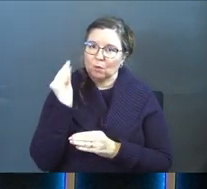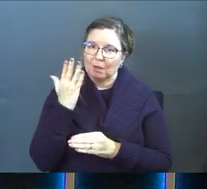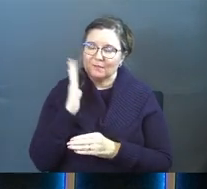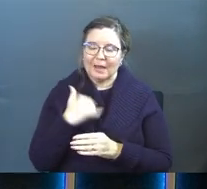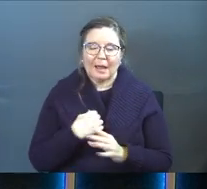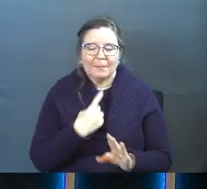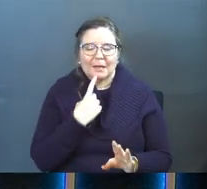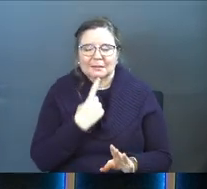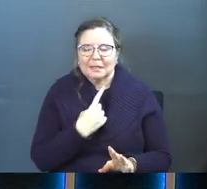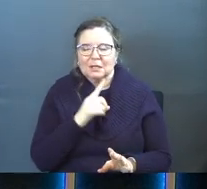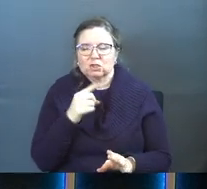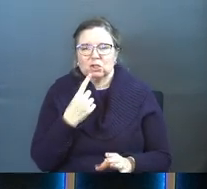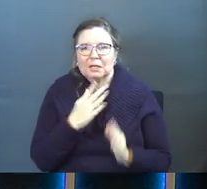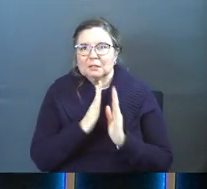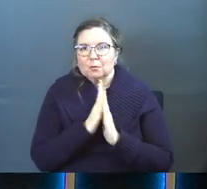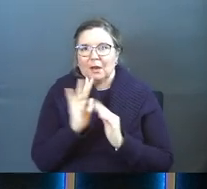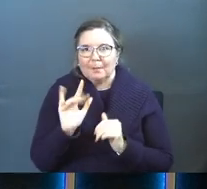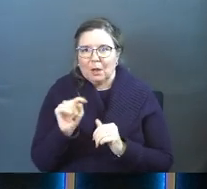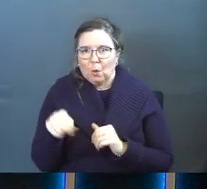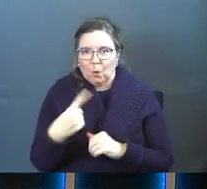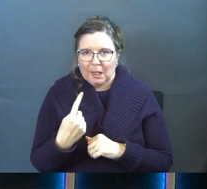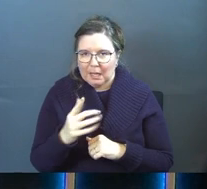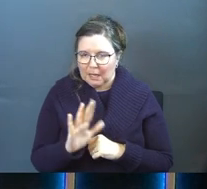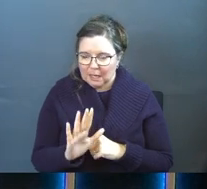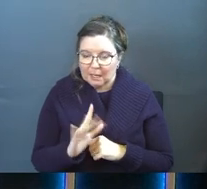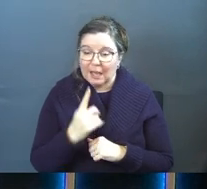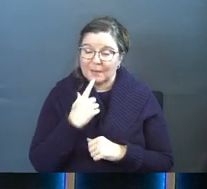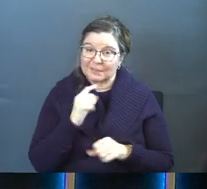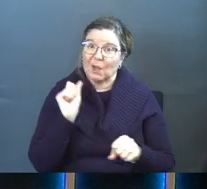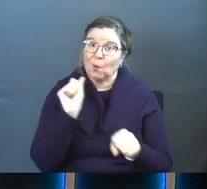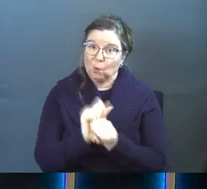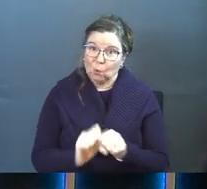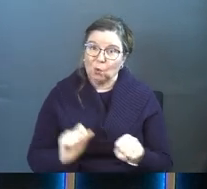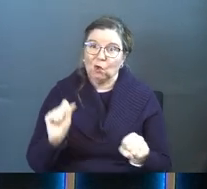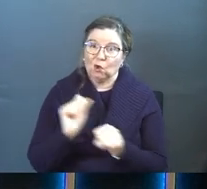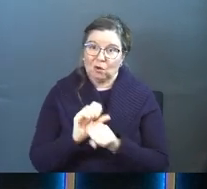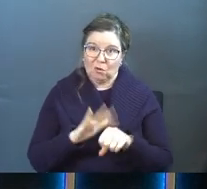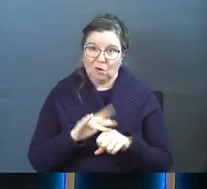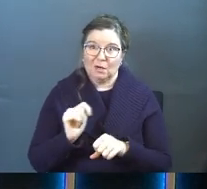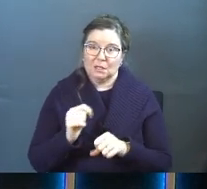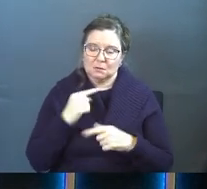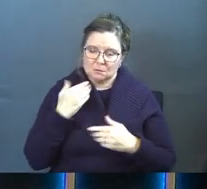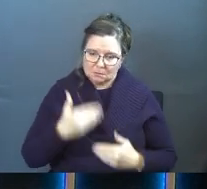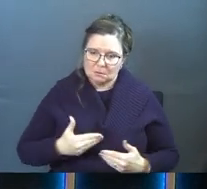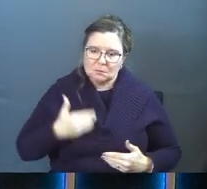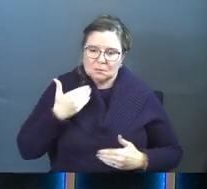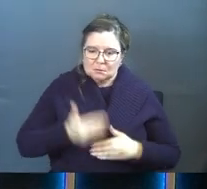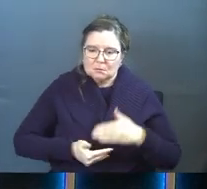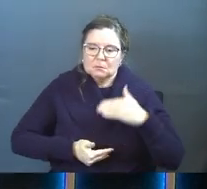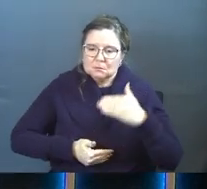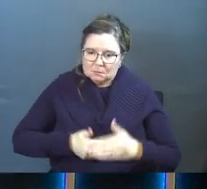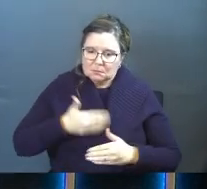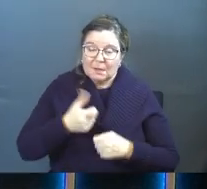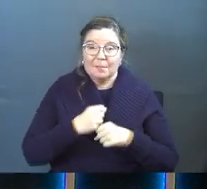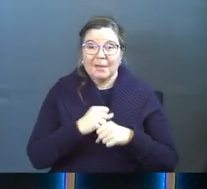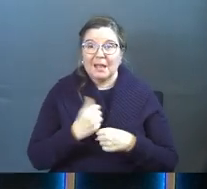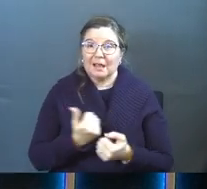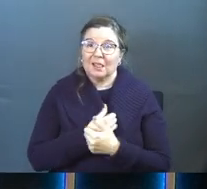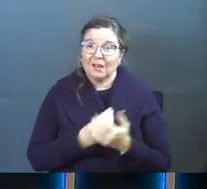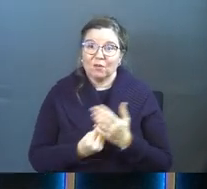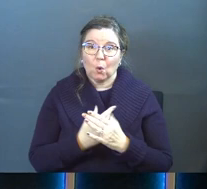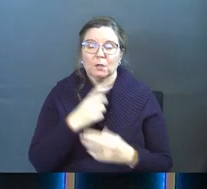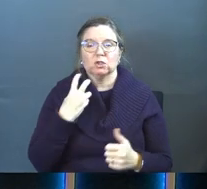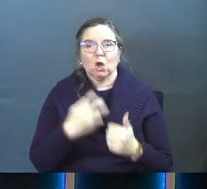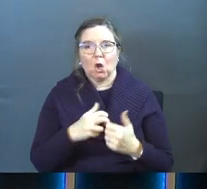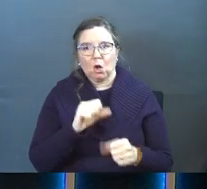And I'm not saying just pray about it. I'm saying work on it. Amen. Making love grow is